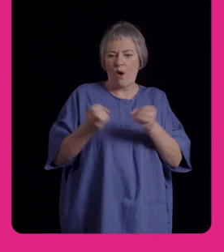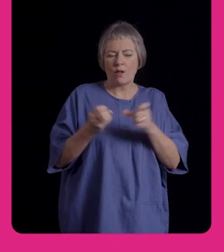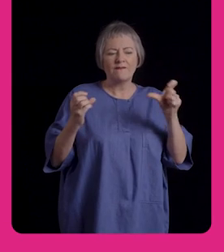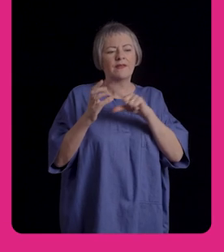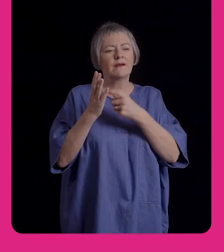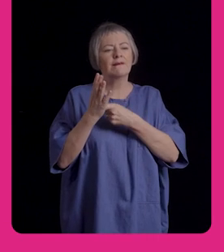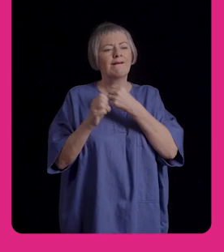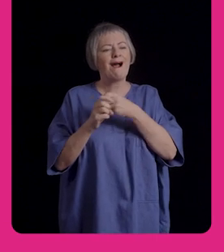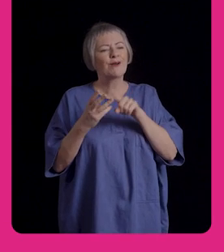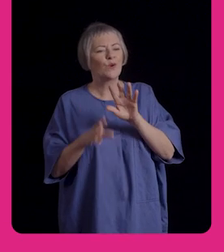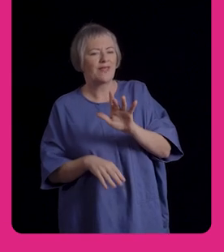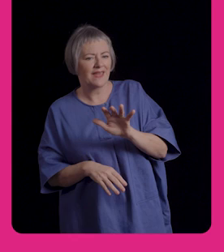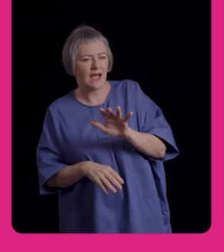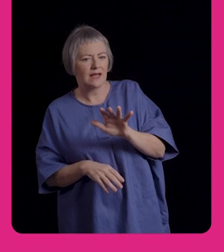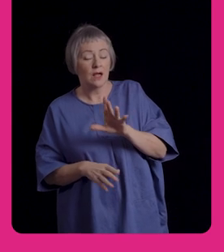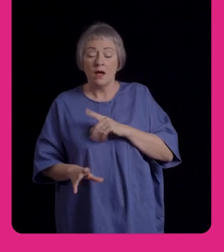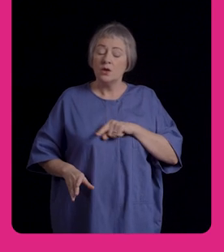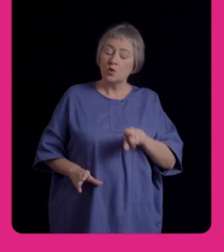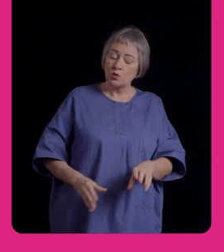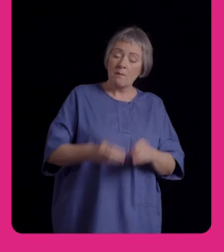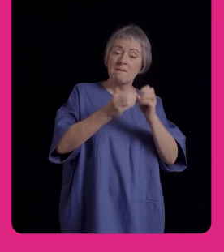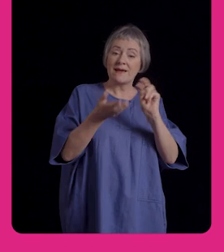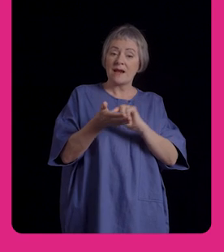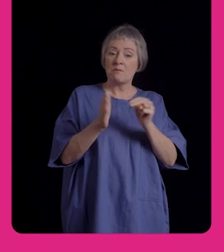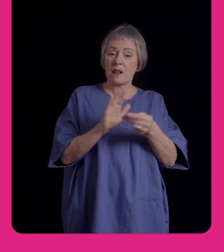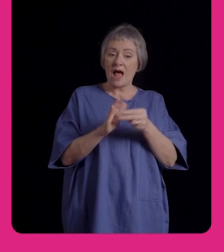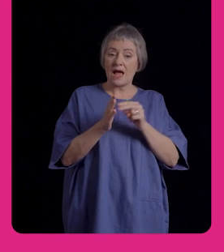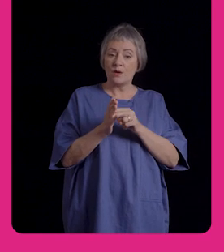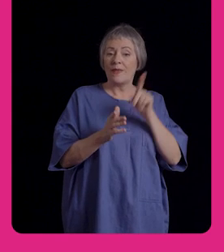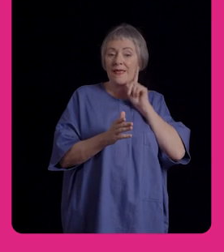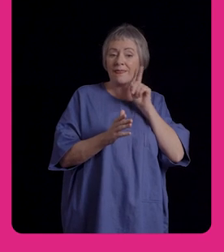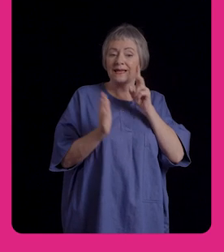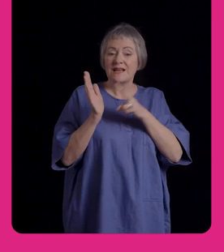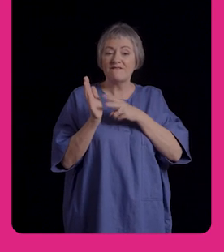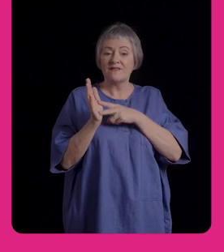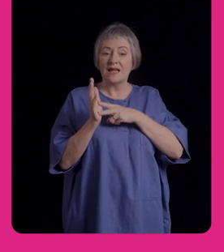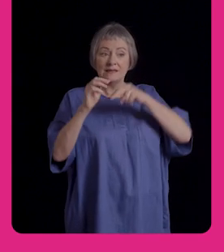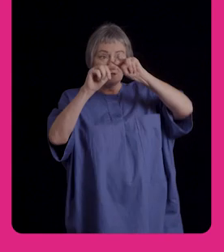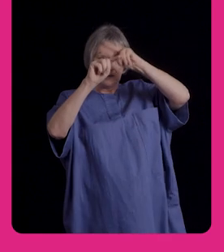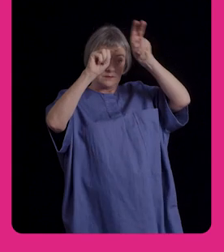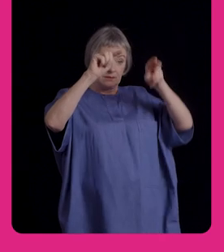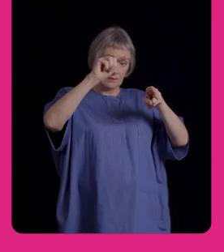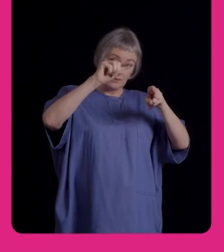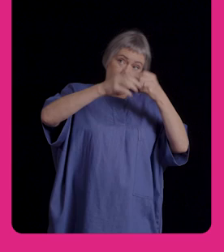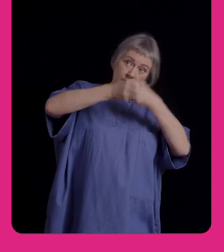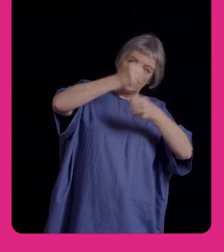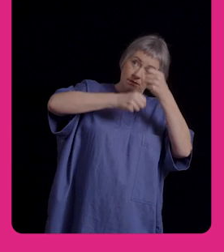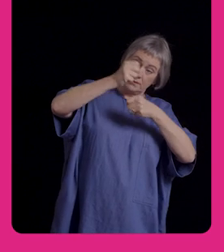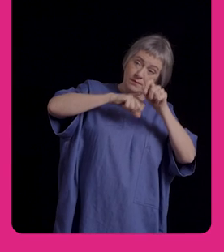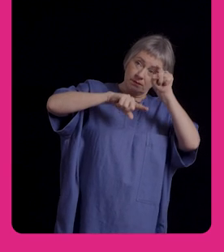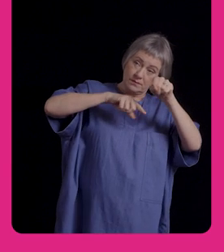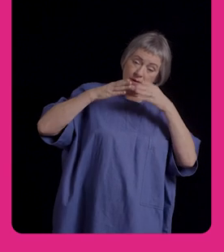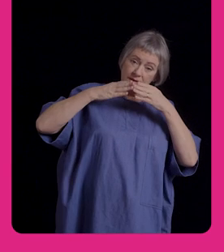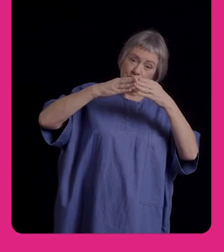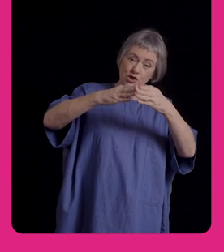is. Cool. So you're making this plan, like I guess with Lady Vex like dangling over the side of the ship, and you two